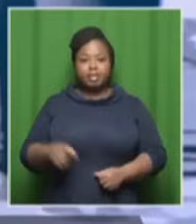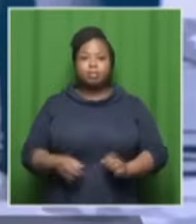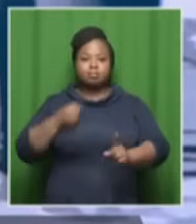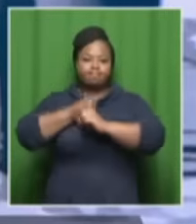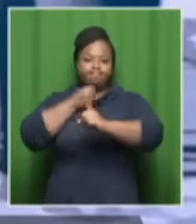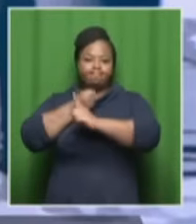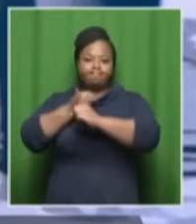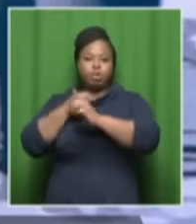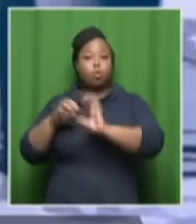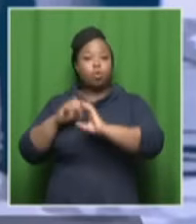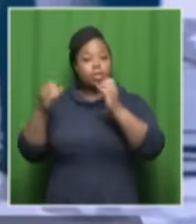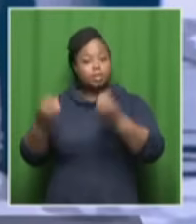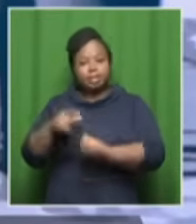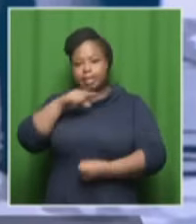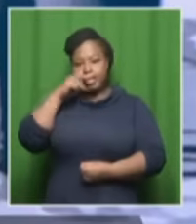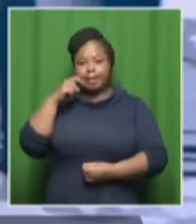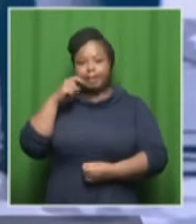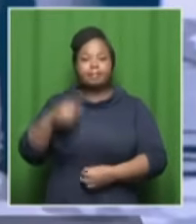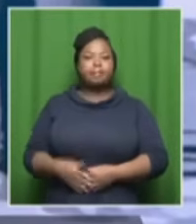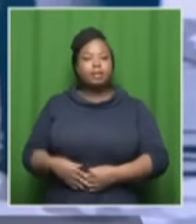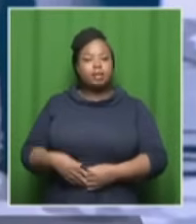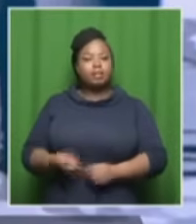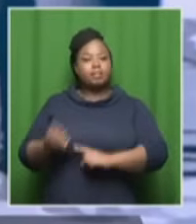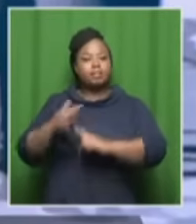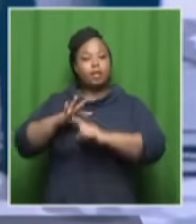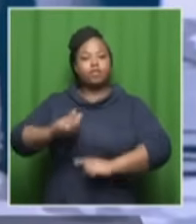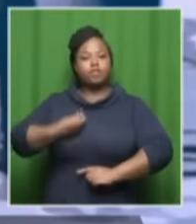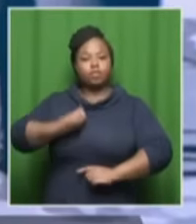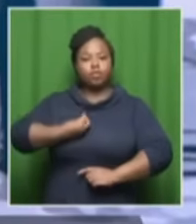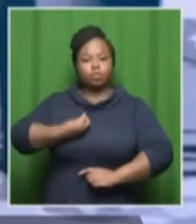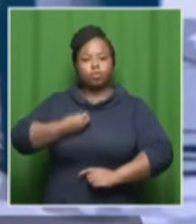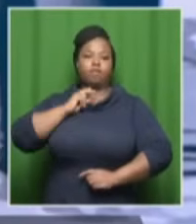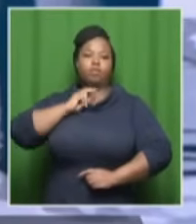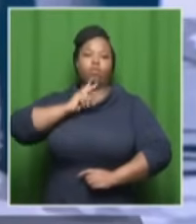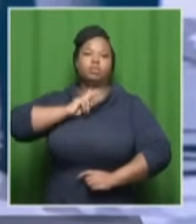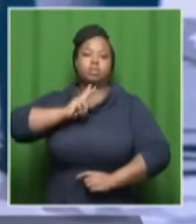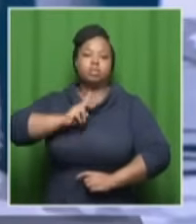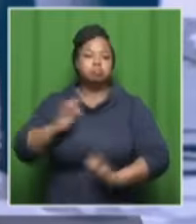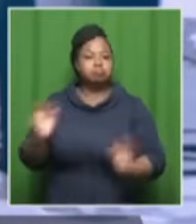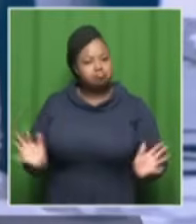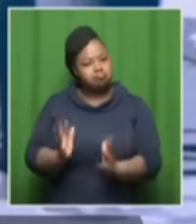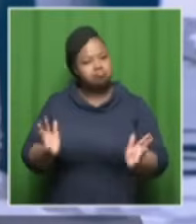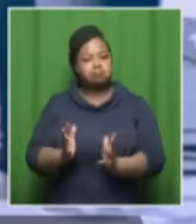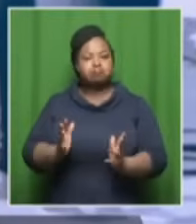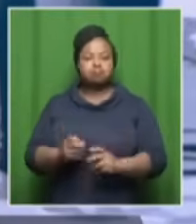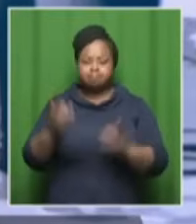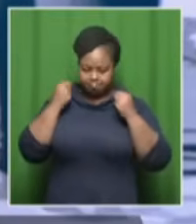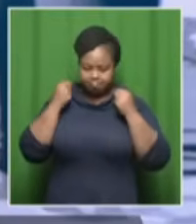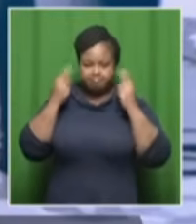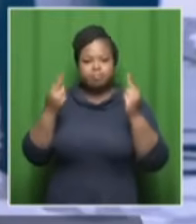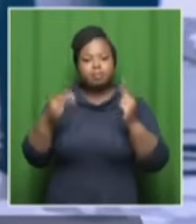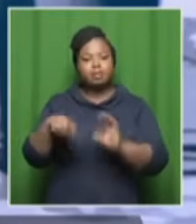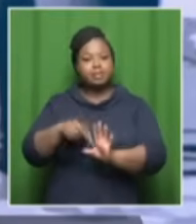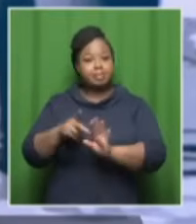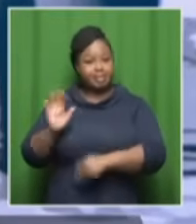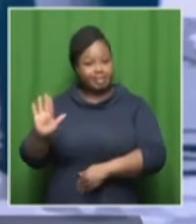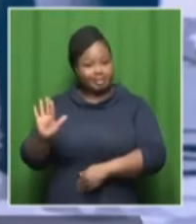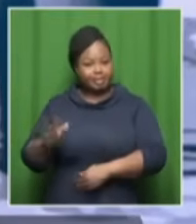activist running an organization called Amplifying Youth Voices that encourages the youth to be active citizens.